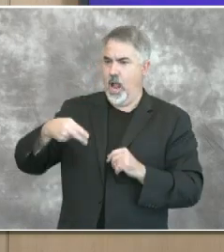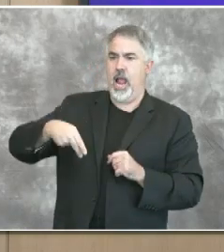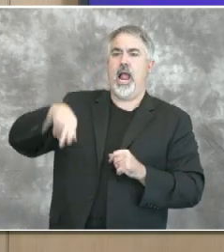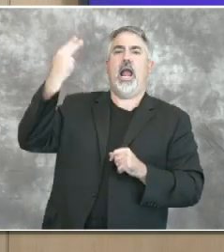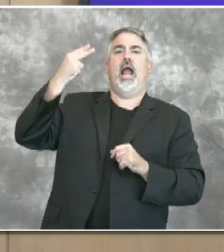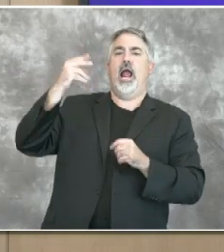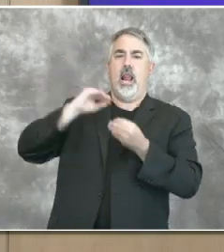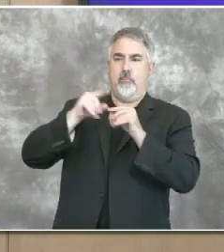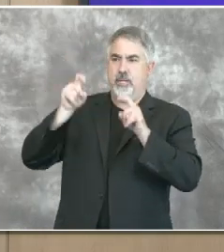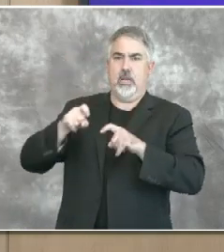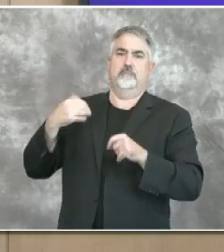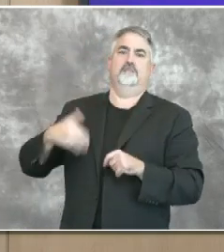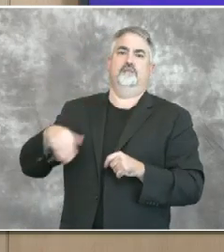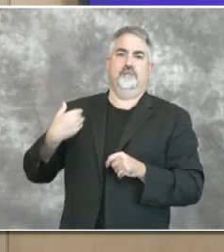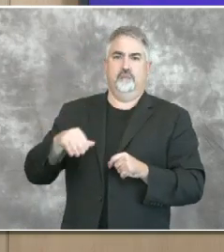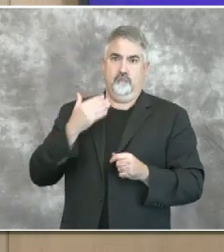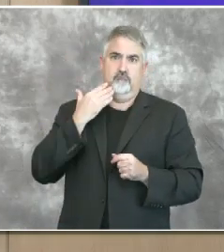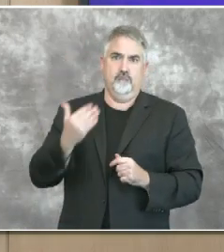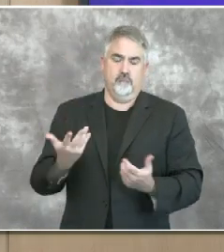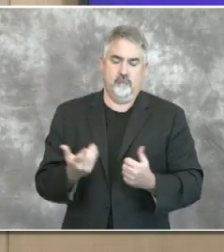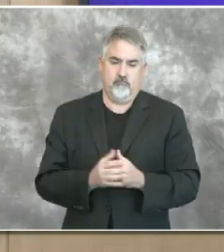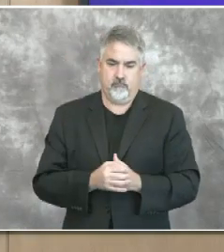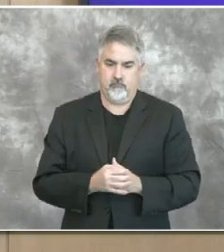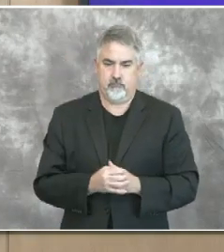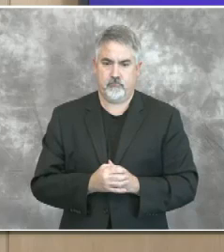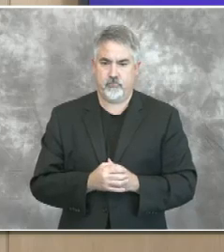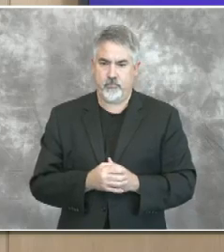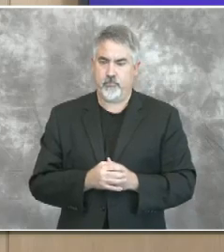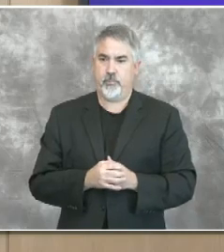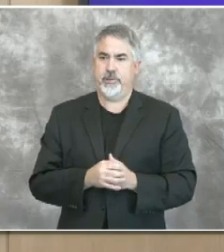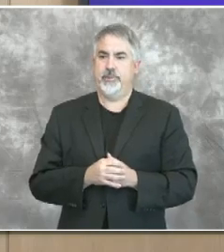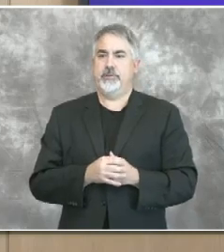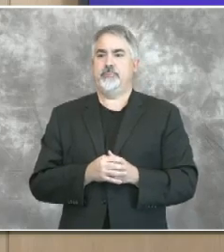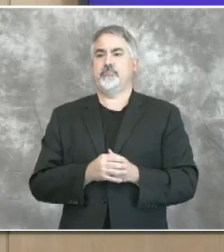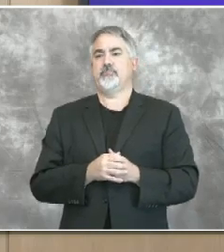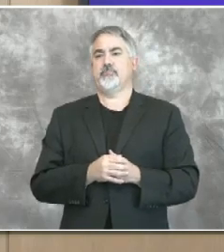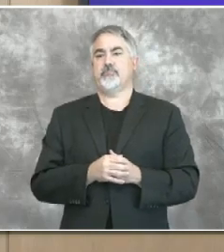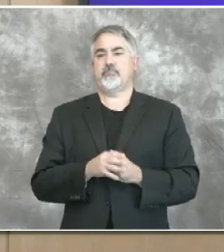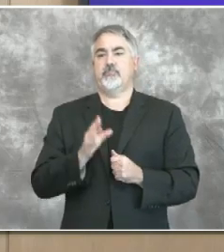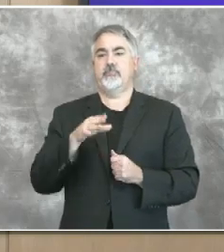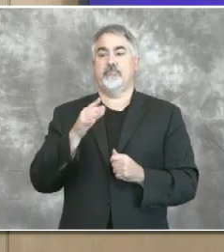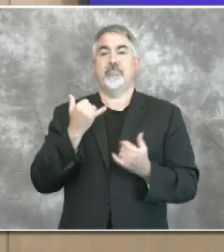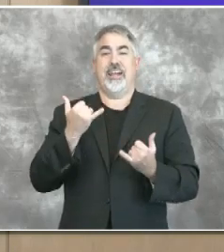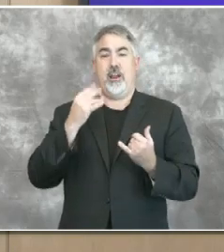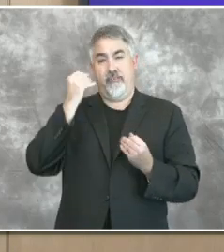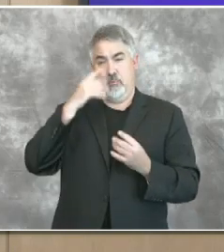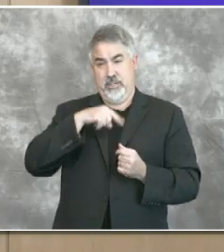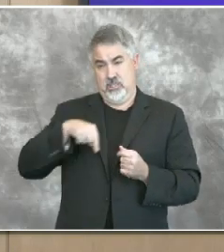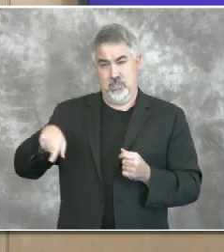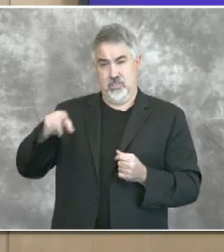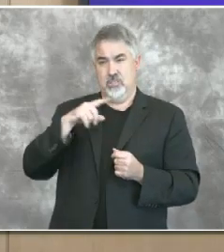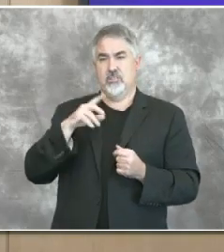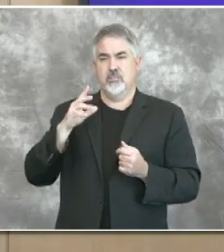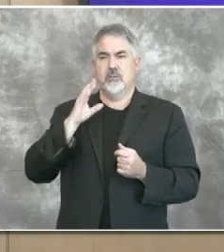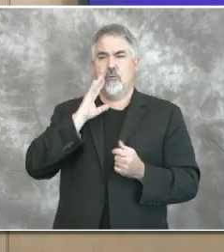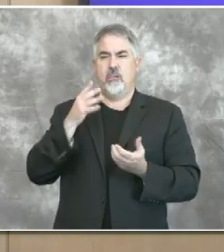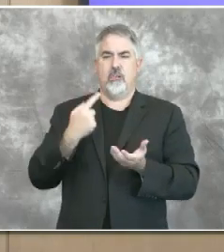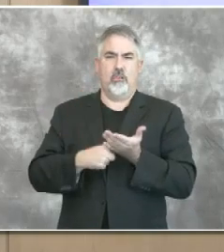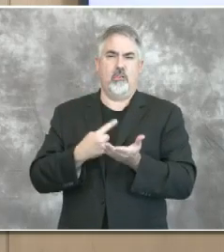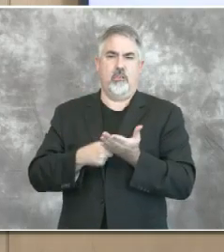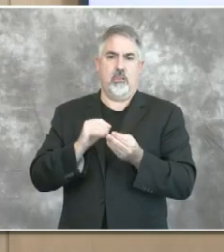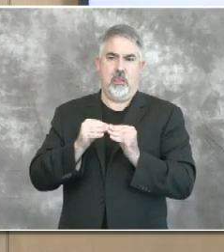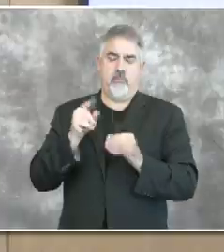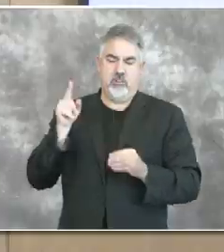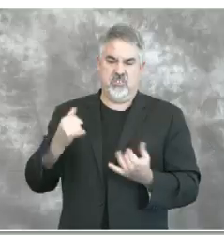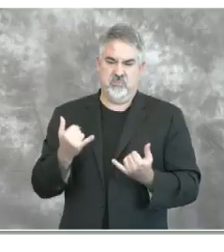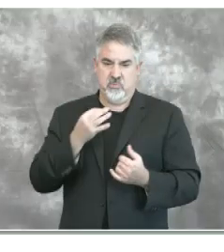County and certainly something that we want to continue. Given all of that information, we're going to quickly run through our charts today. Today, as